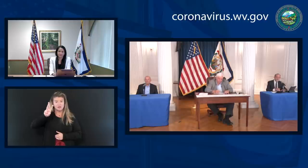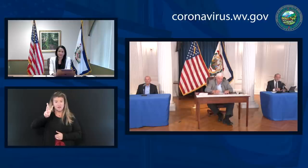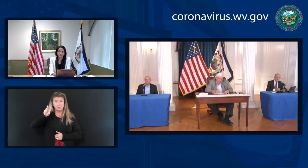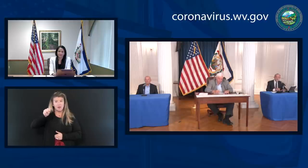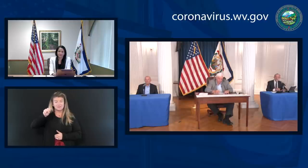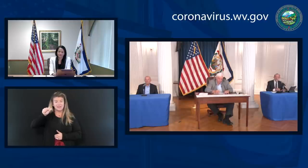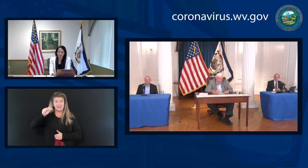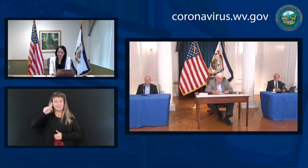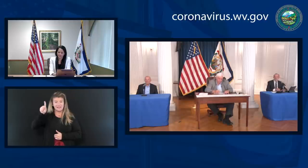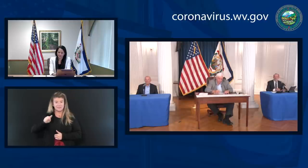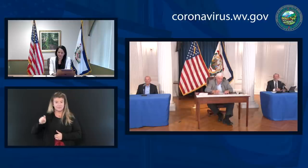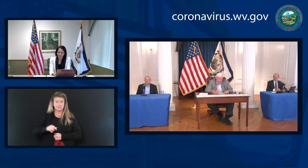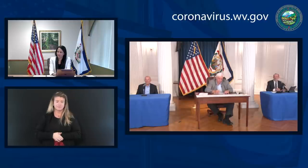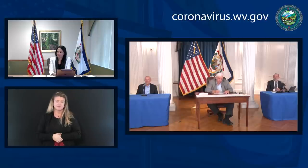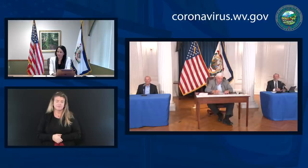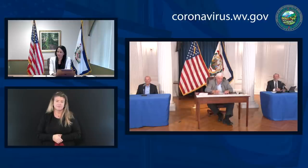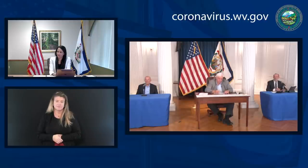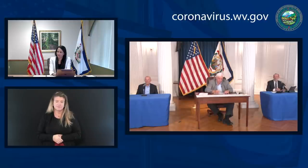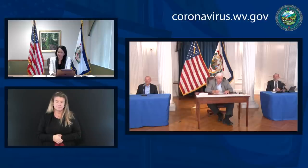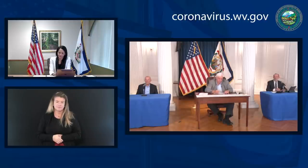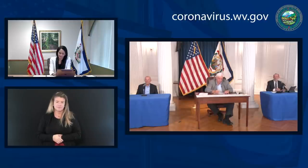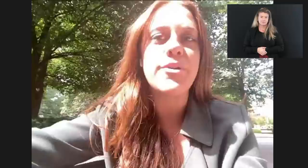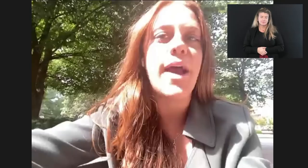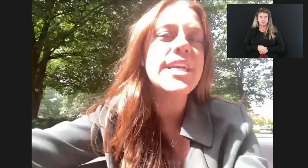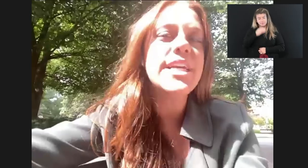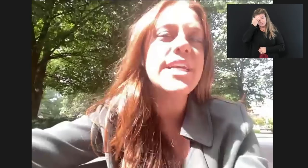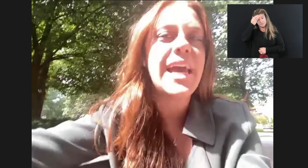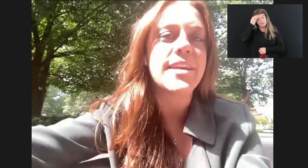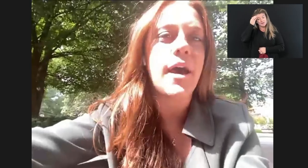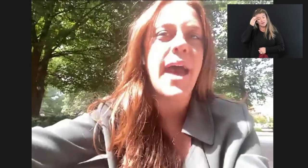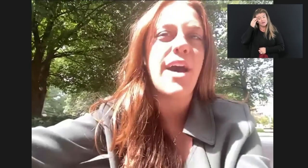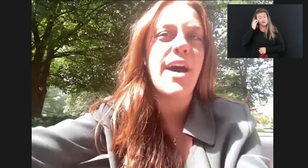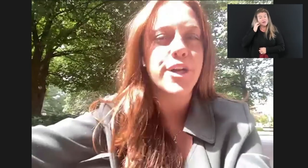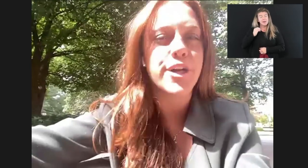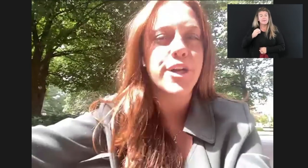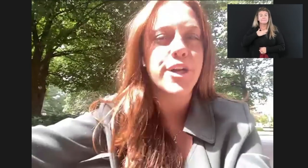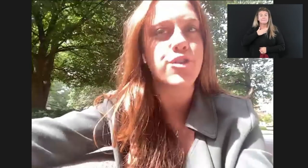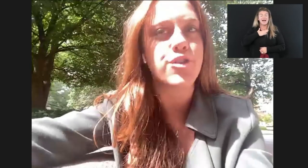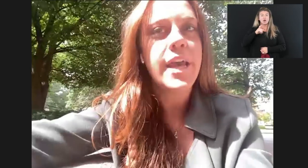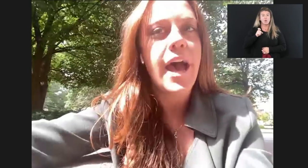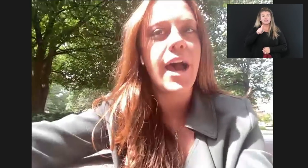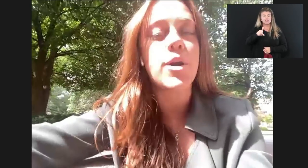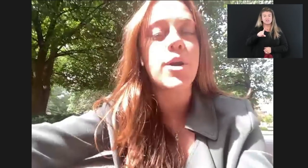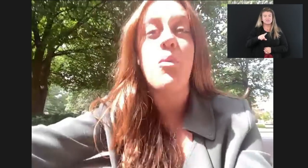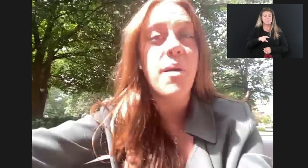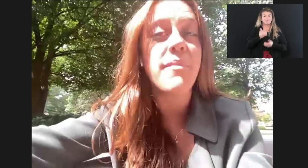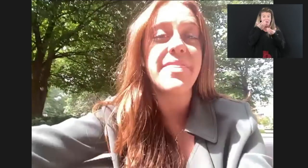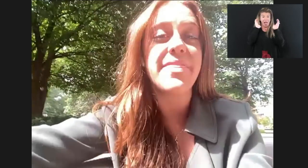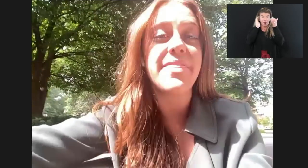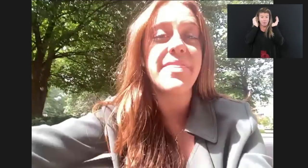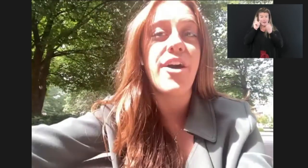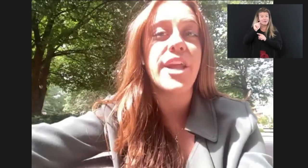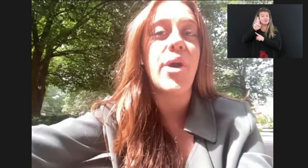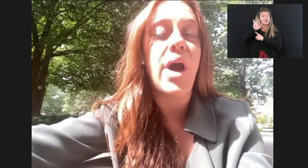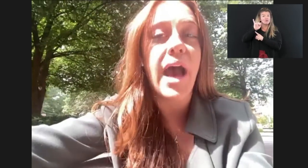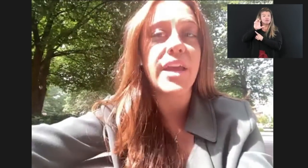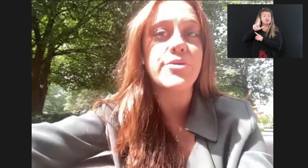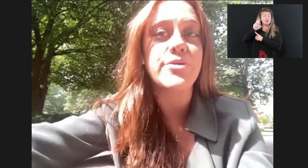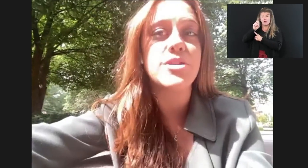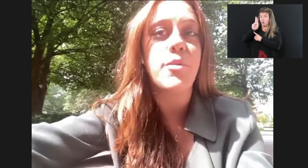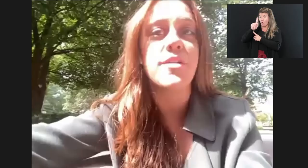Hey everybody. It's Tori Yorgi with WSAZ. I wanted to ask about Trick or Treat. We're about one month out. know